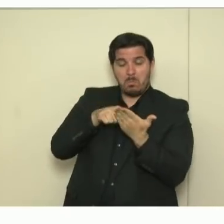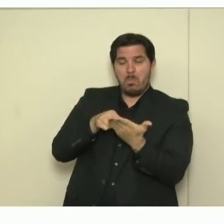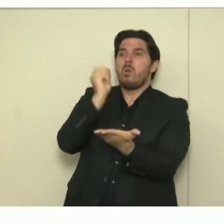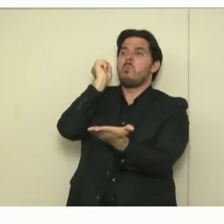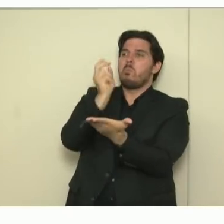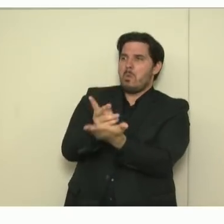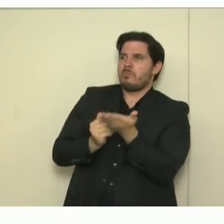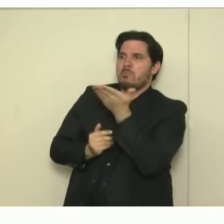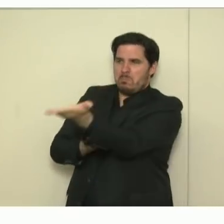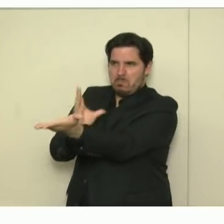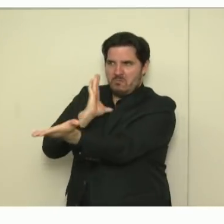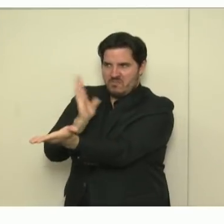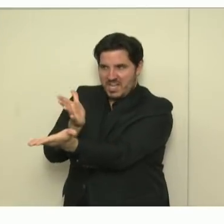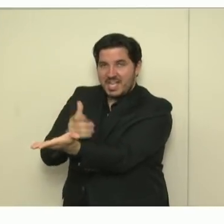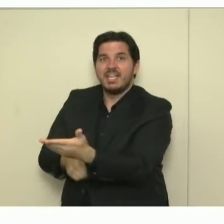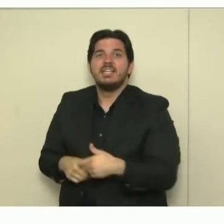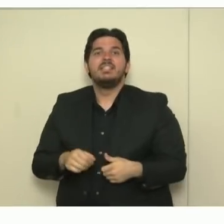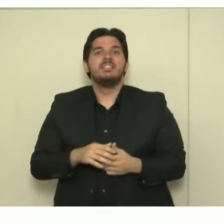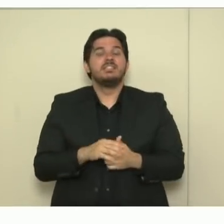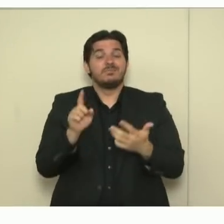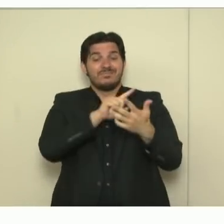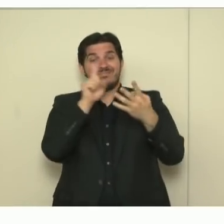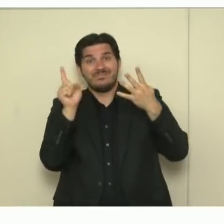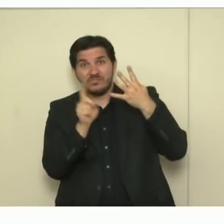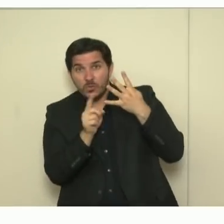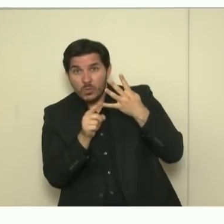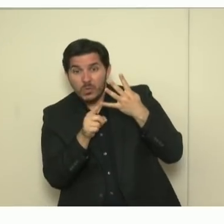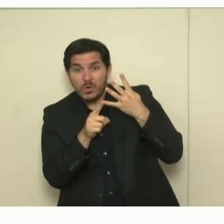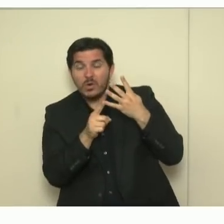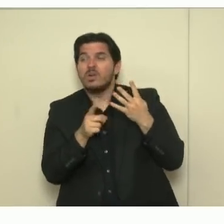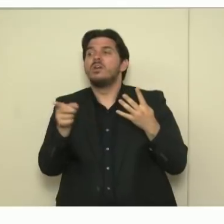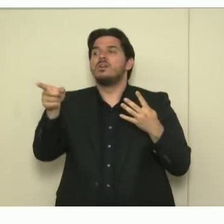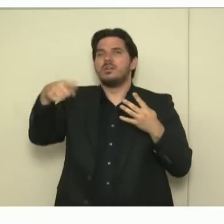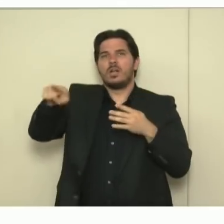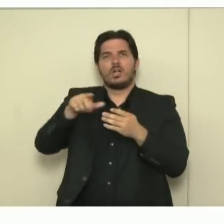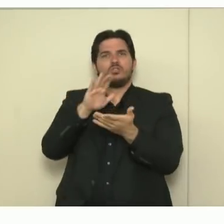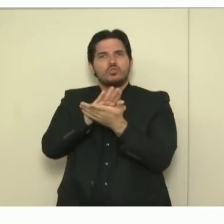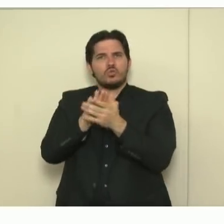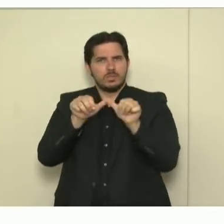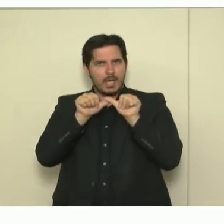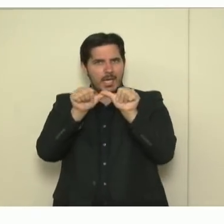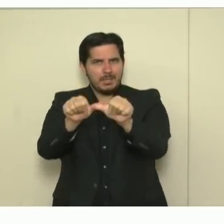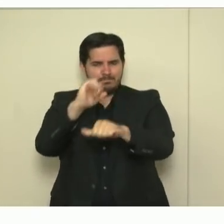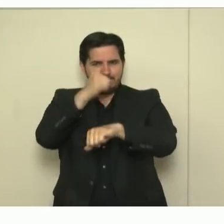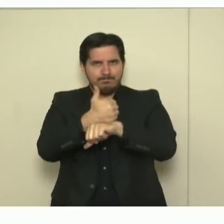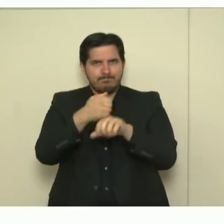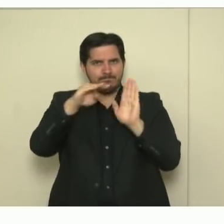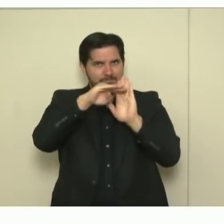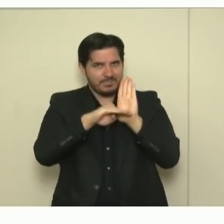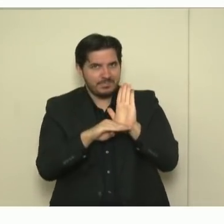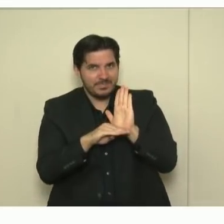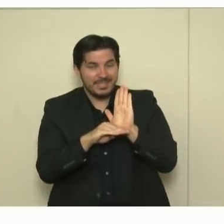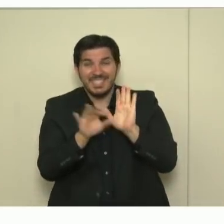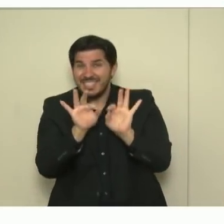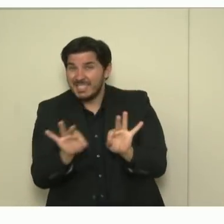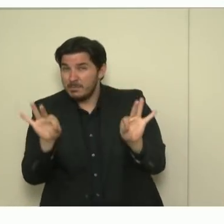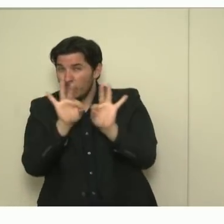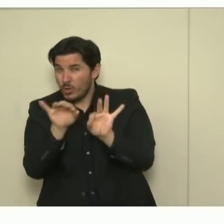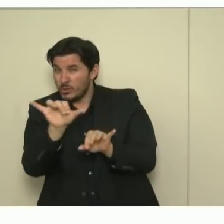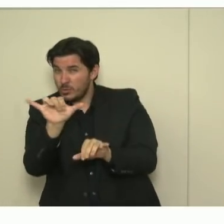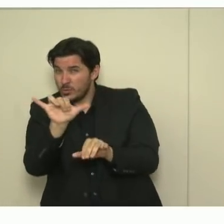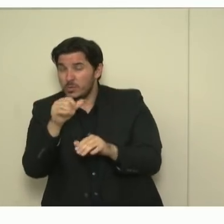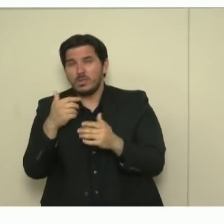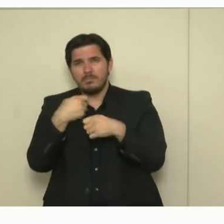school does have the safety and support plans and materials in place, including any necessary upgrades to make sure that we've got the